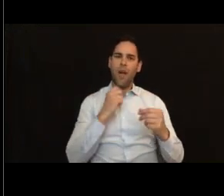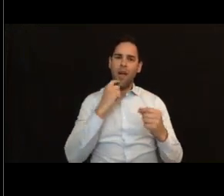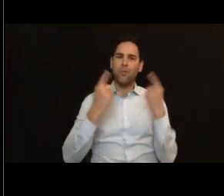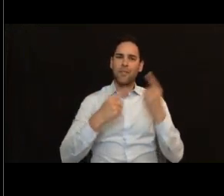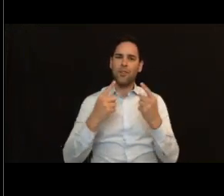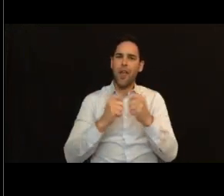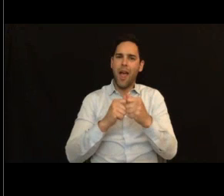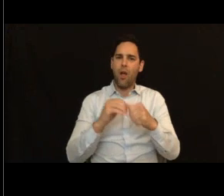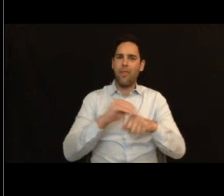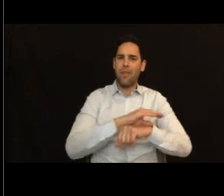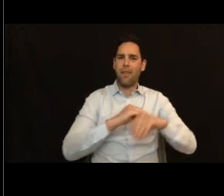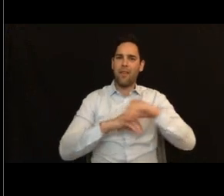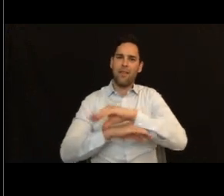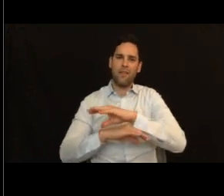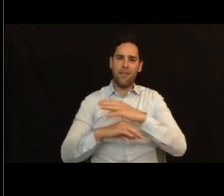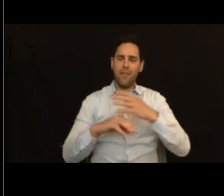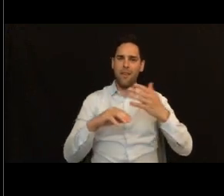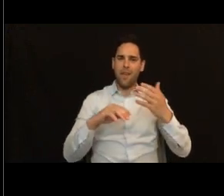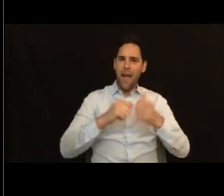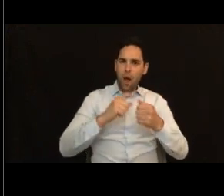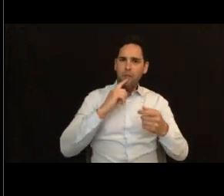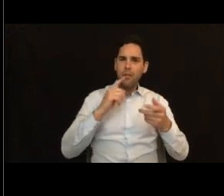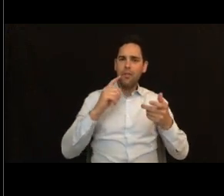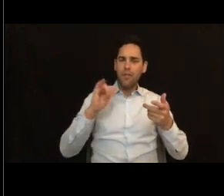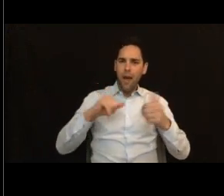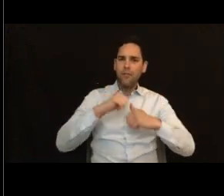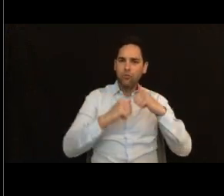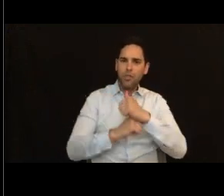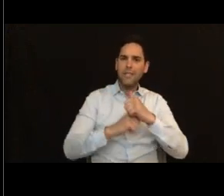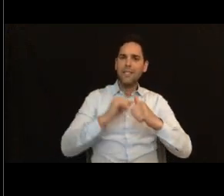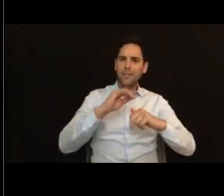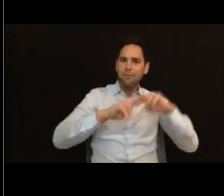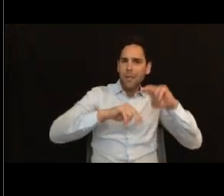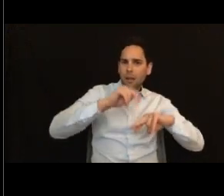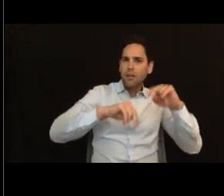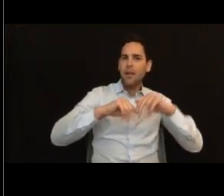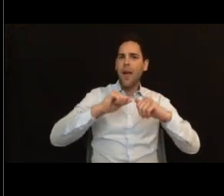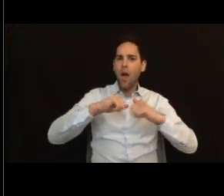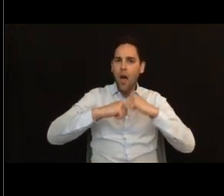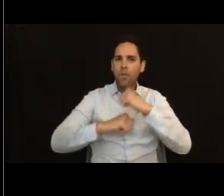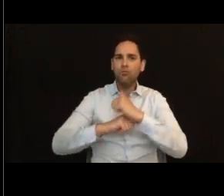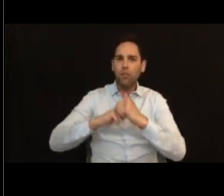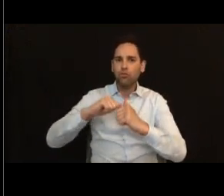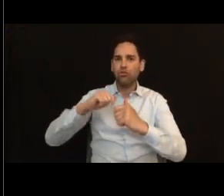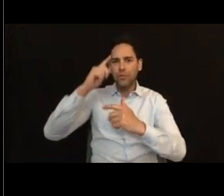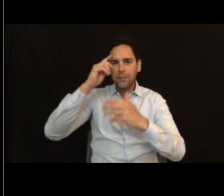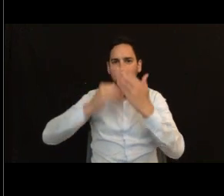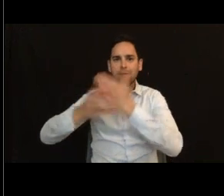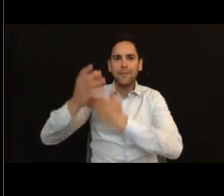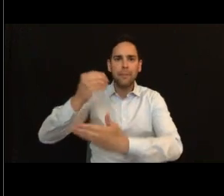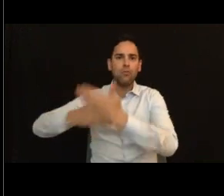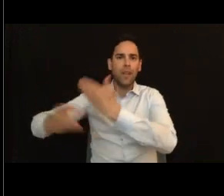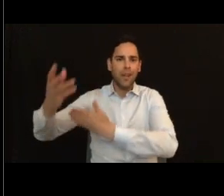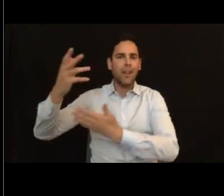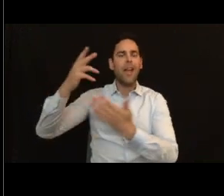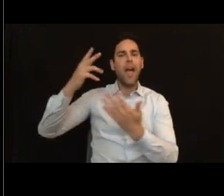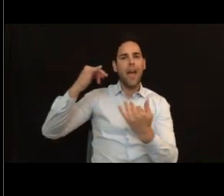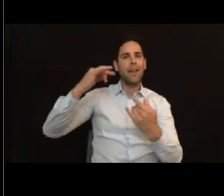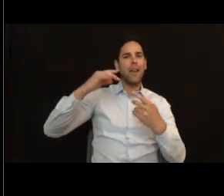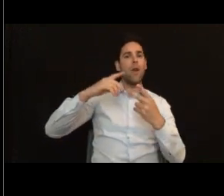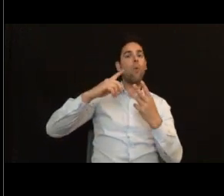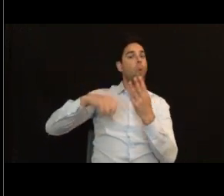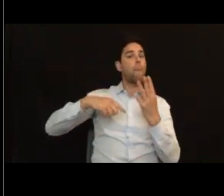are both transmitted and co-constructed, and what our roles as researchers, whether insider or outsiders to the community, are